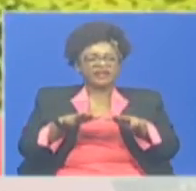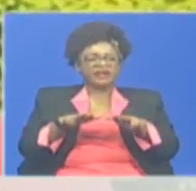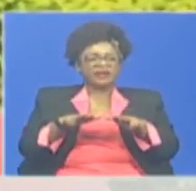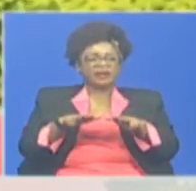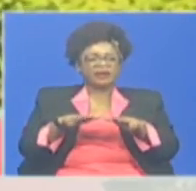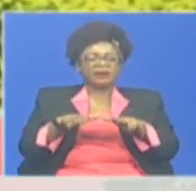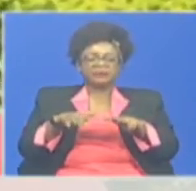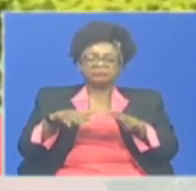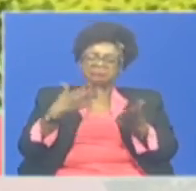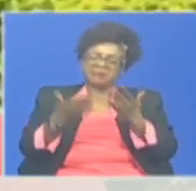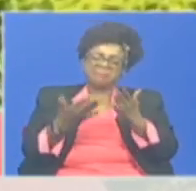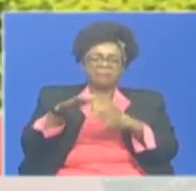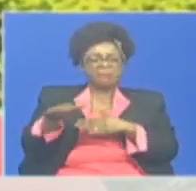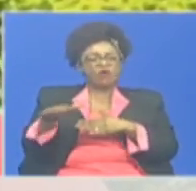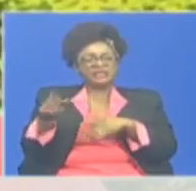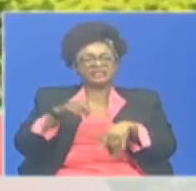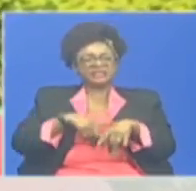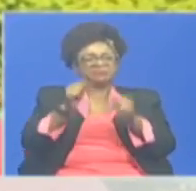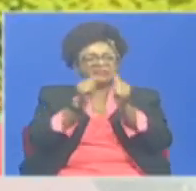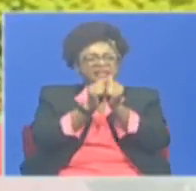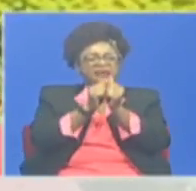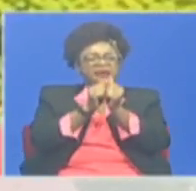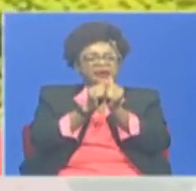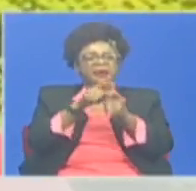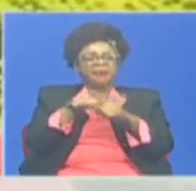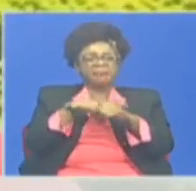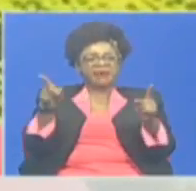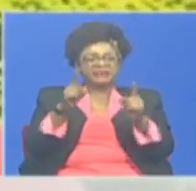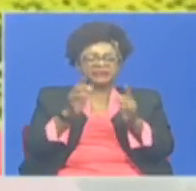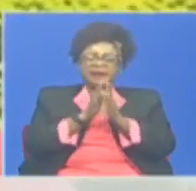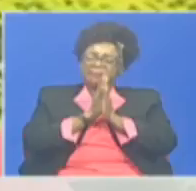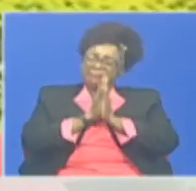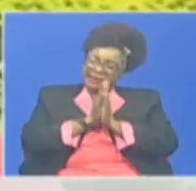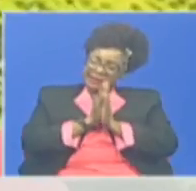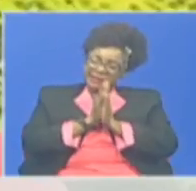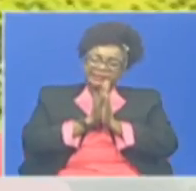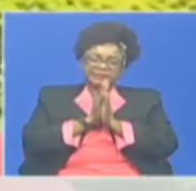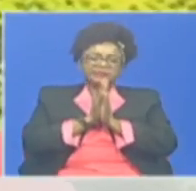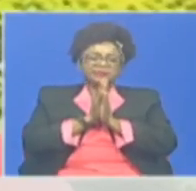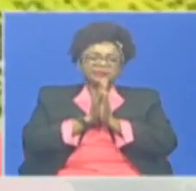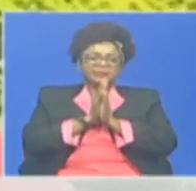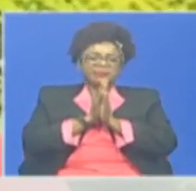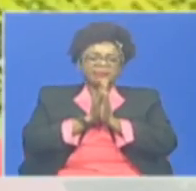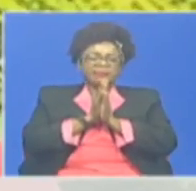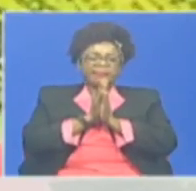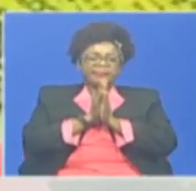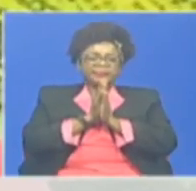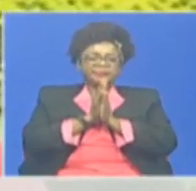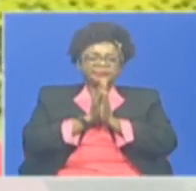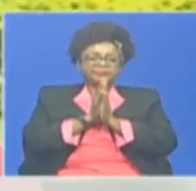hiyo saa 4, bora tu wamuombe, wampigie tu msalaba dogo tu, wamuombe tu kidogo na